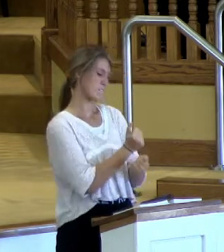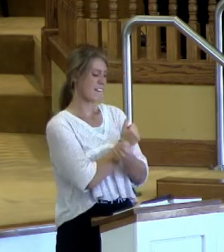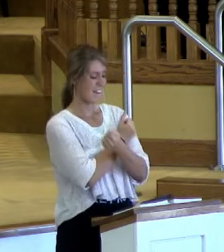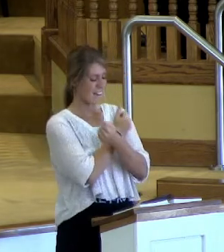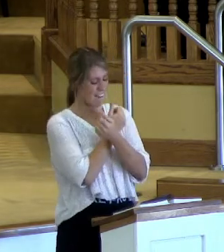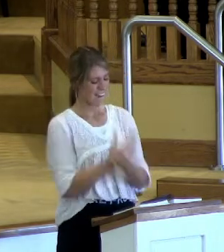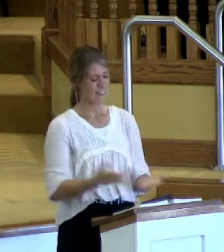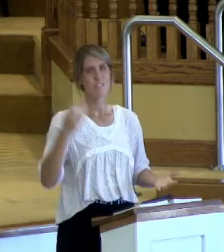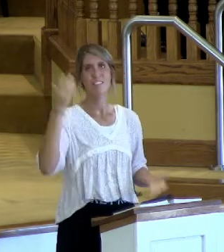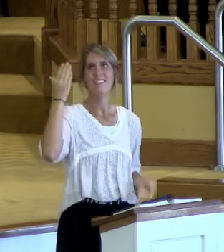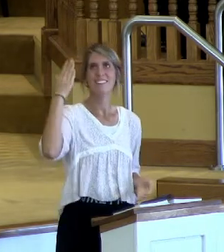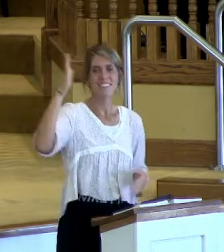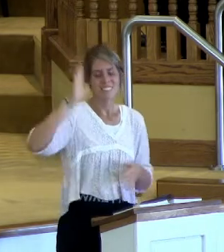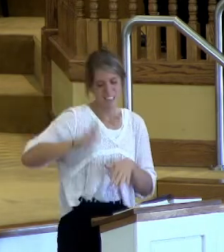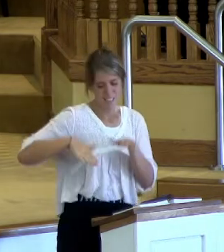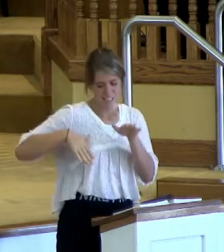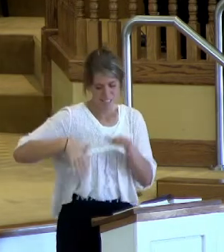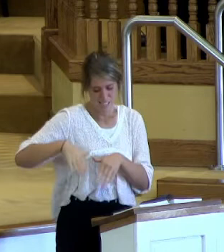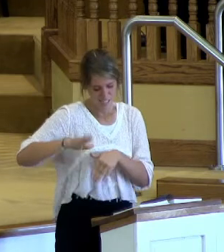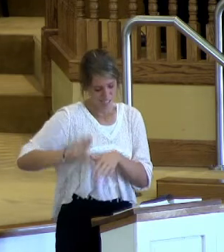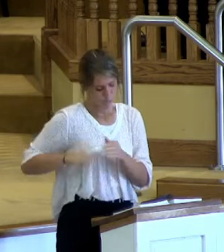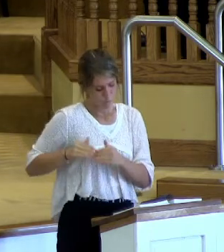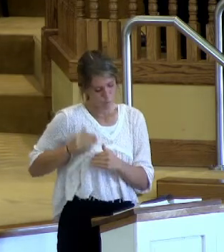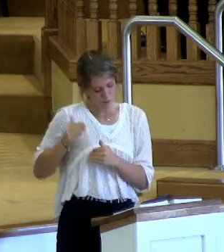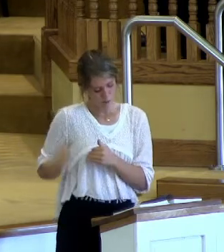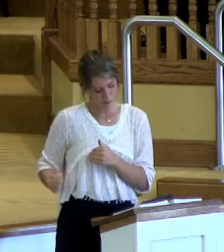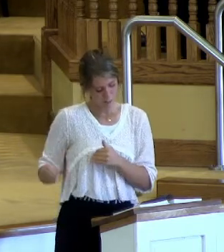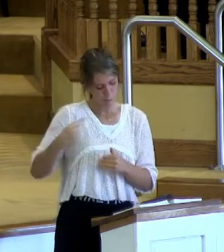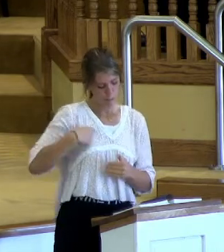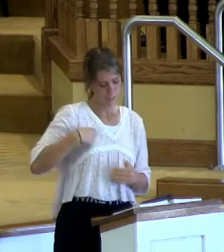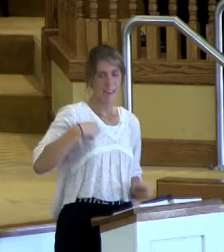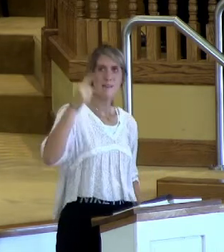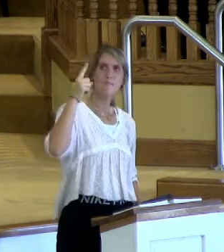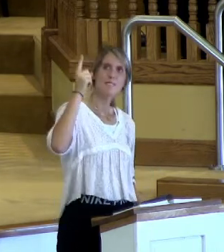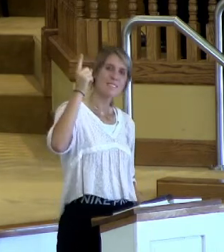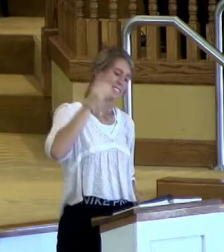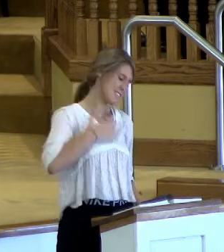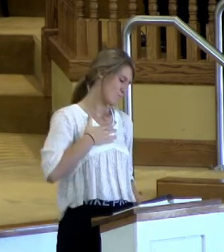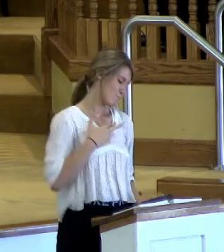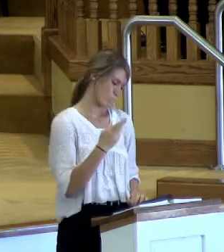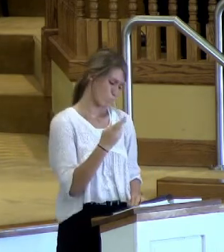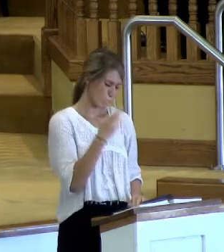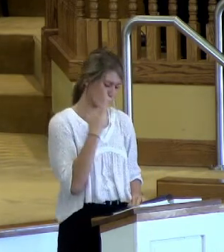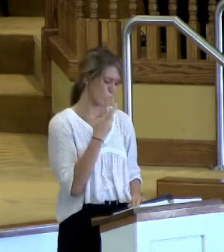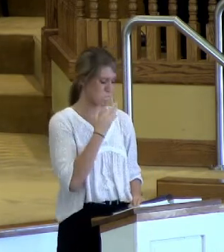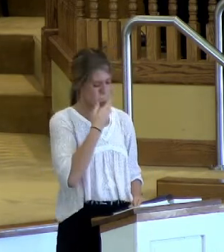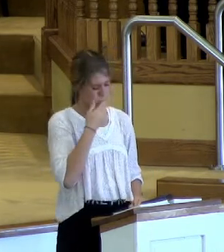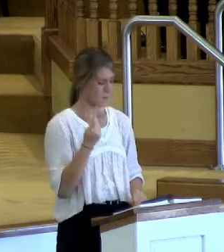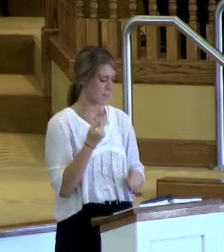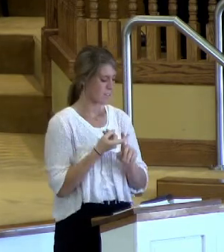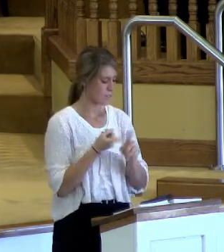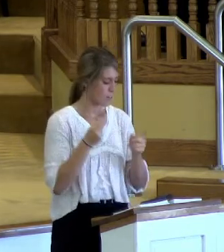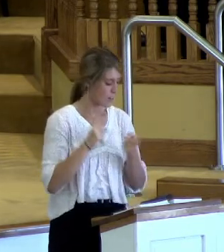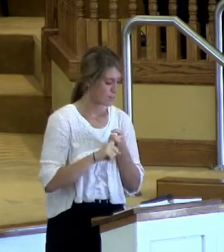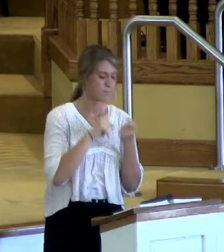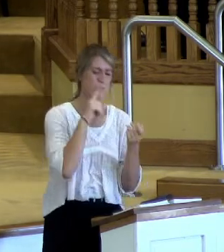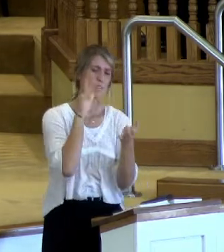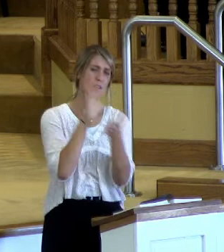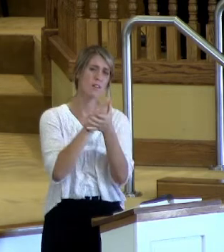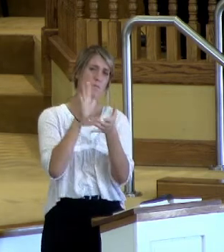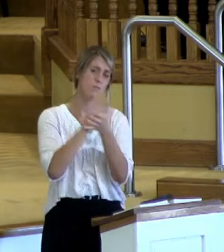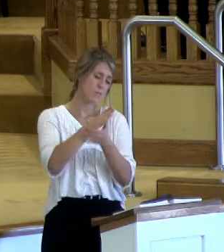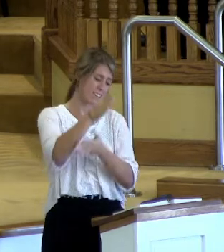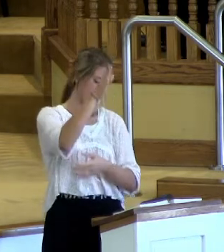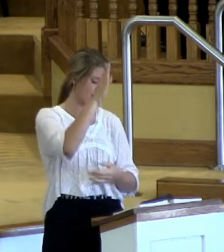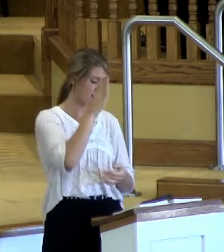He owns everything. He walks beside me. He's my very best